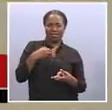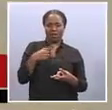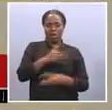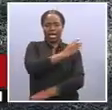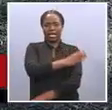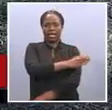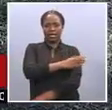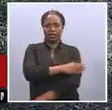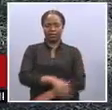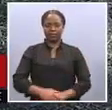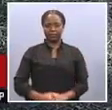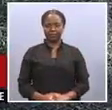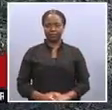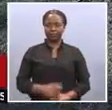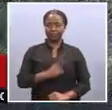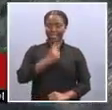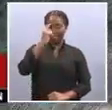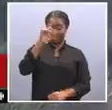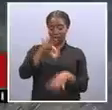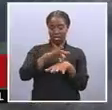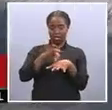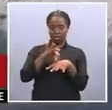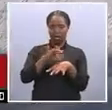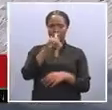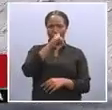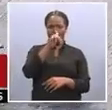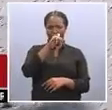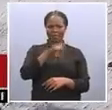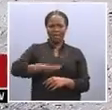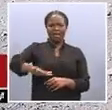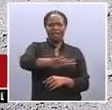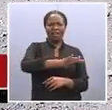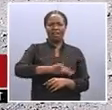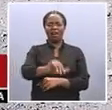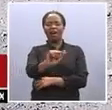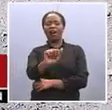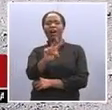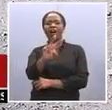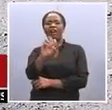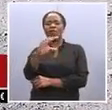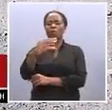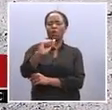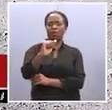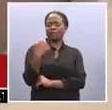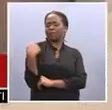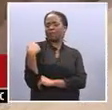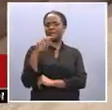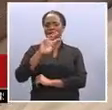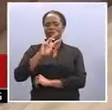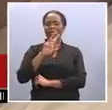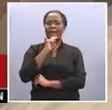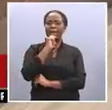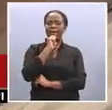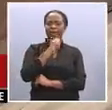clinic. They're thought to be behind a series of crimes in the nearby Avoca suburb on Thursday evening.